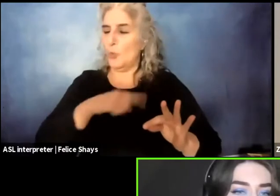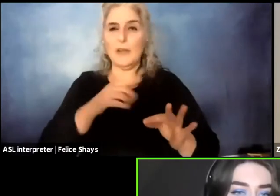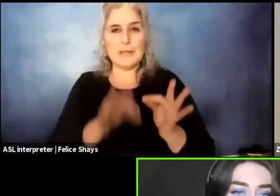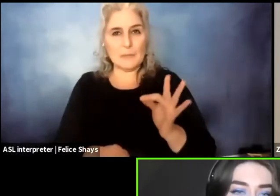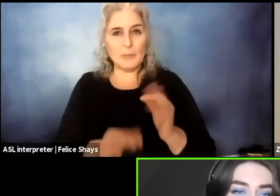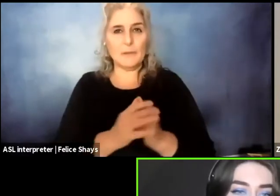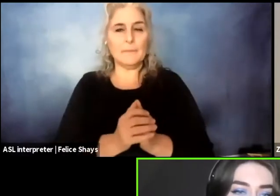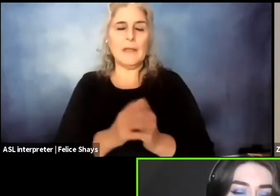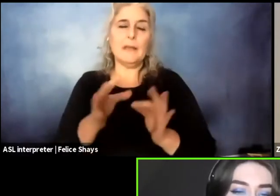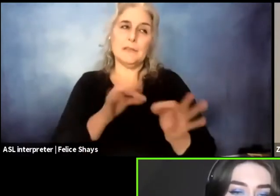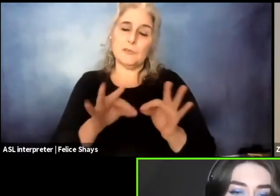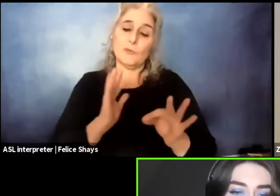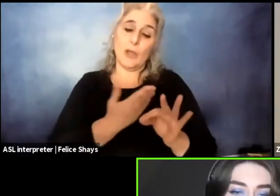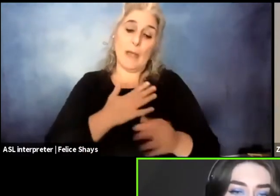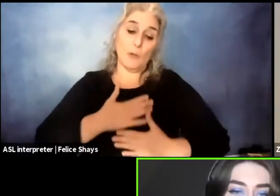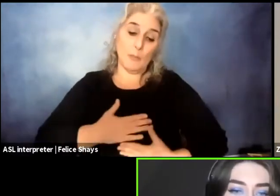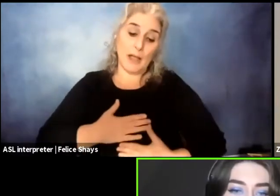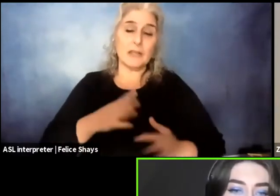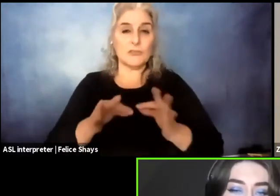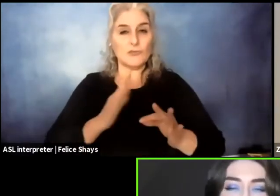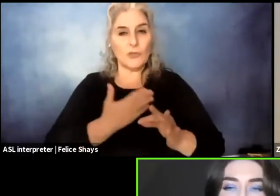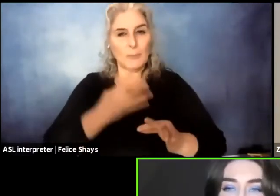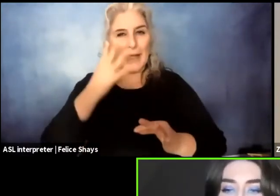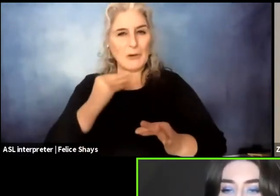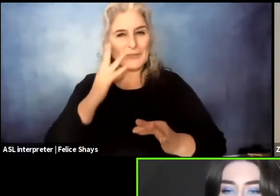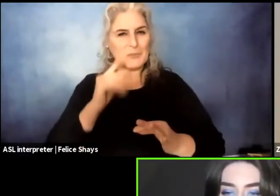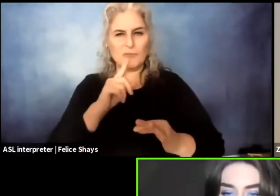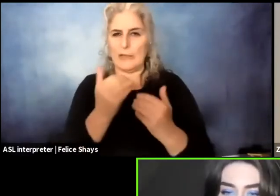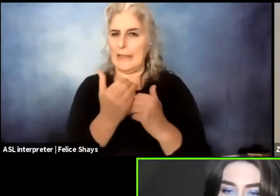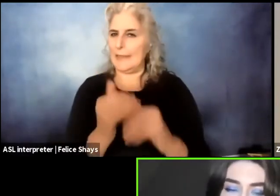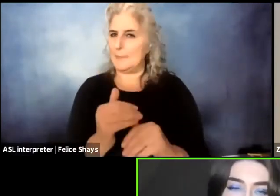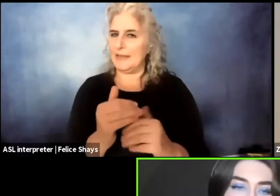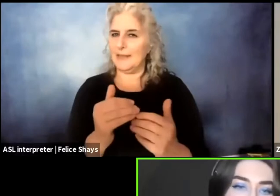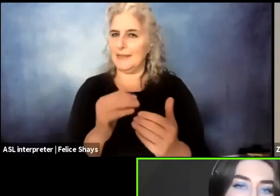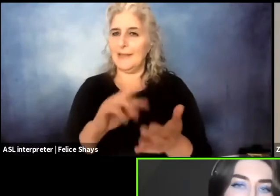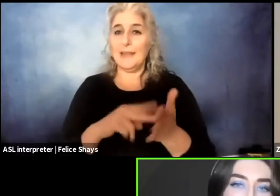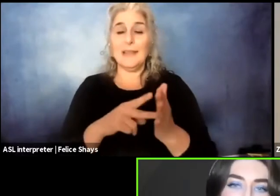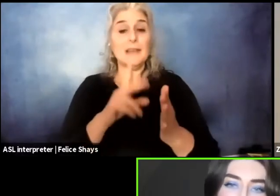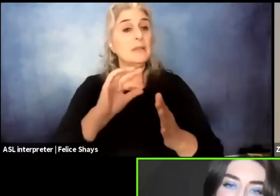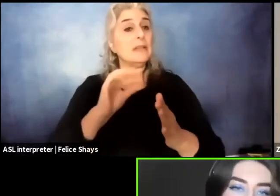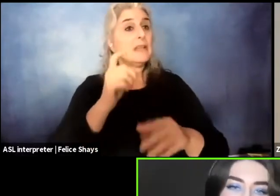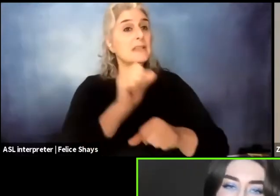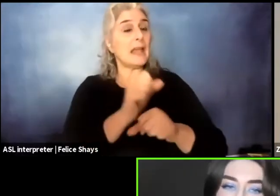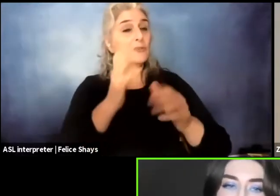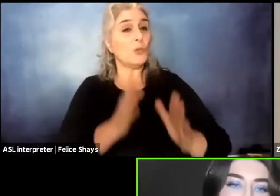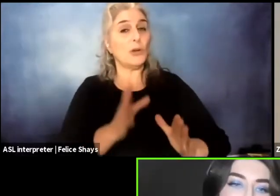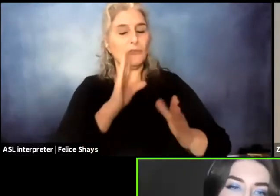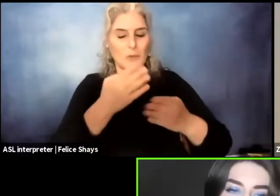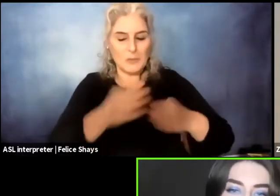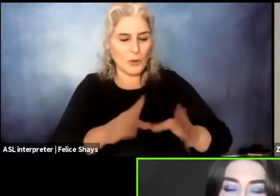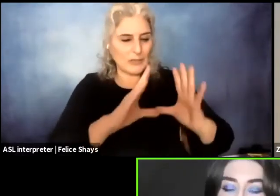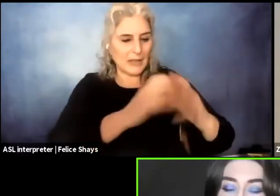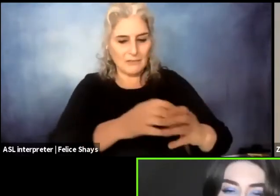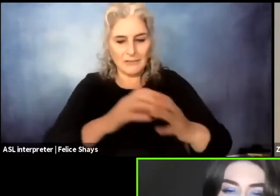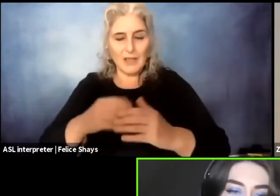and experiences. And that tends to mean that sex workers are divided into a dichotomous idea about